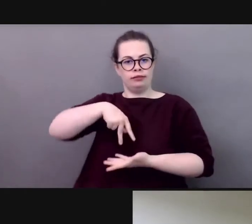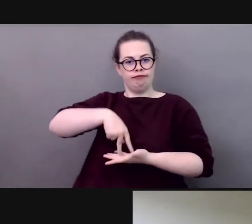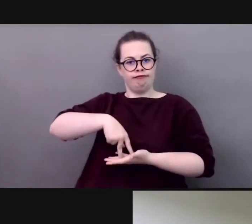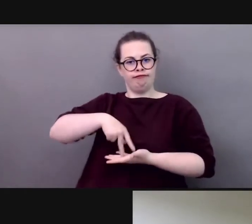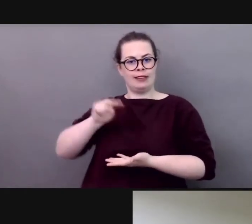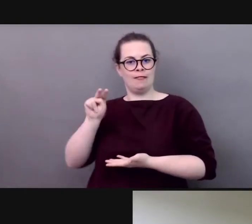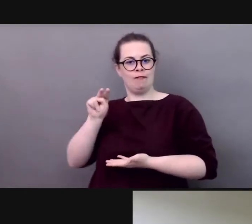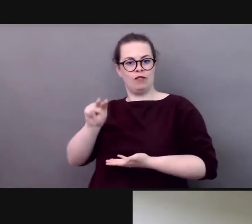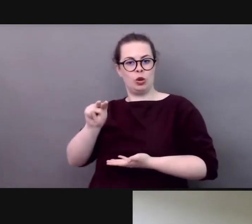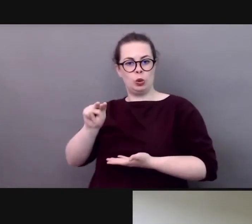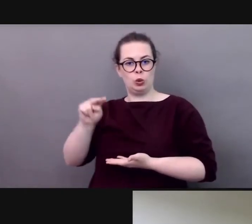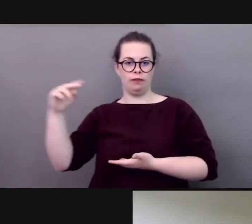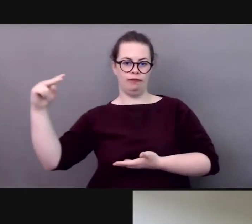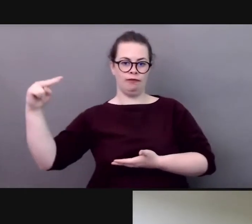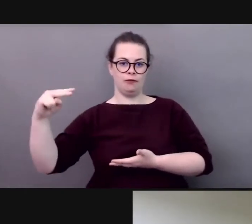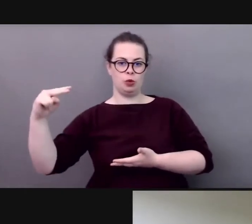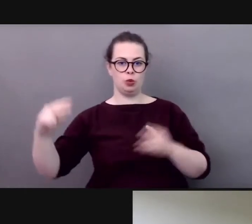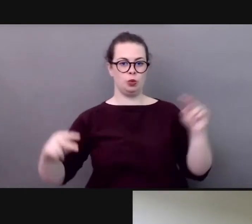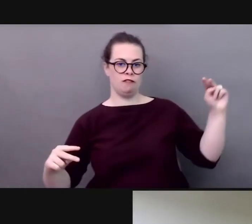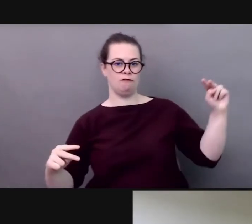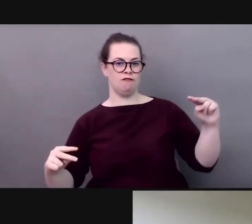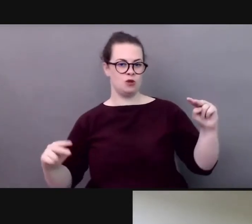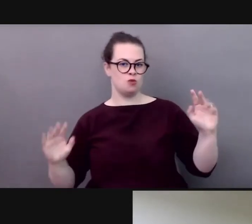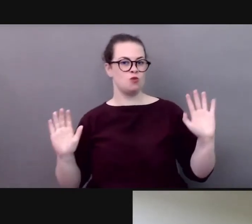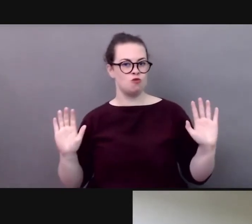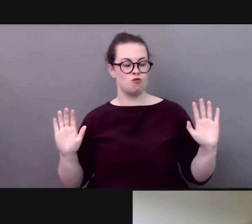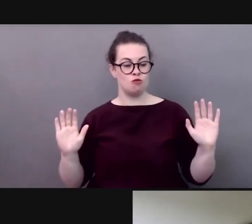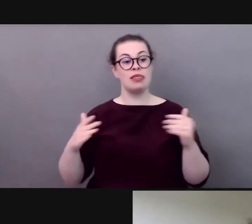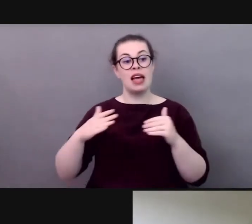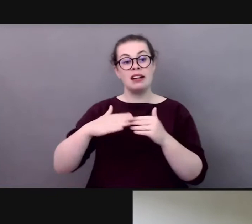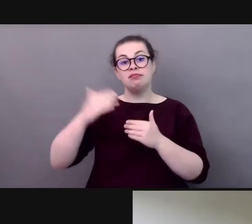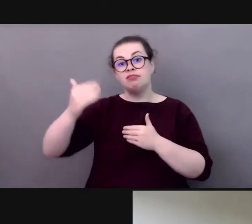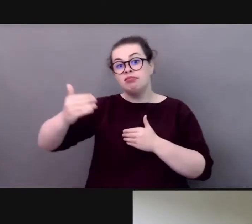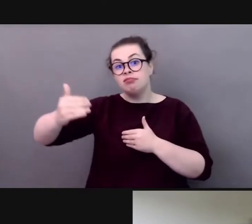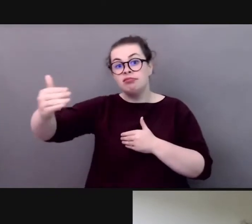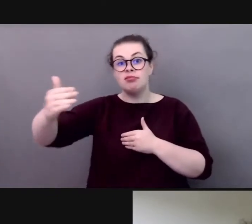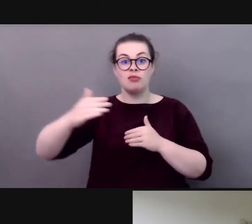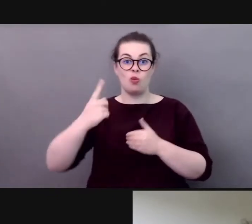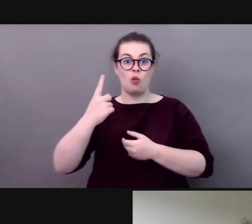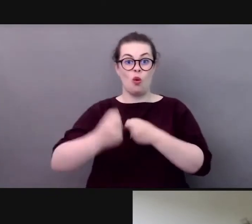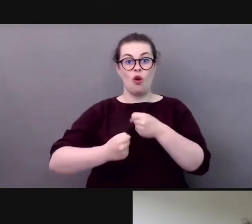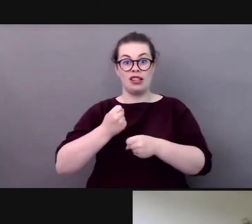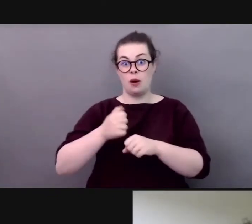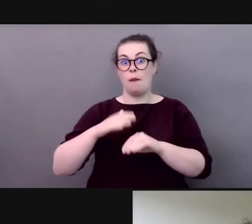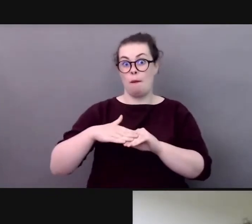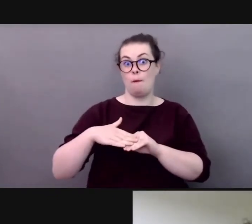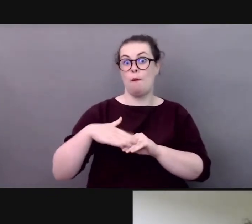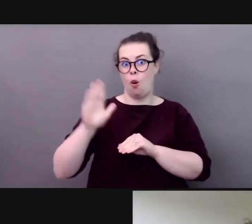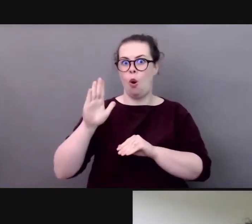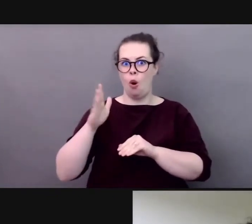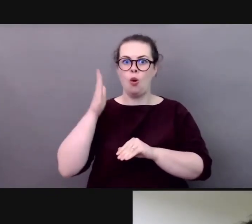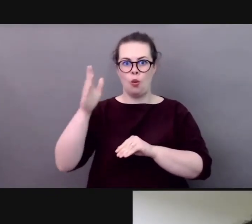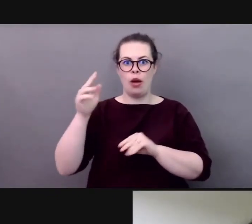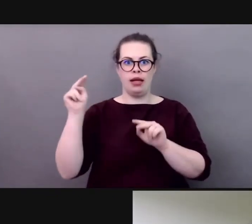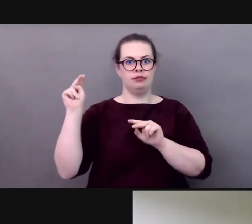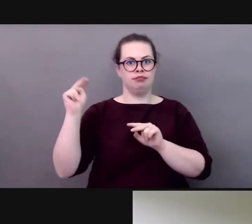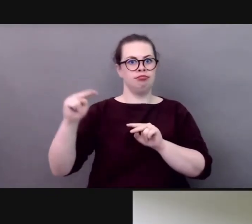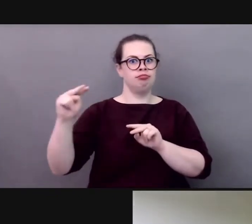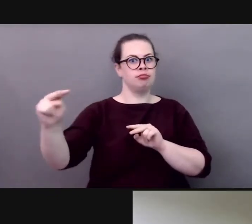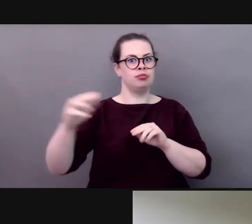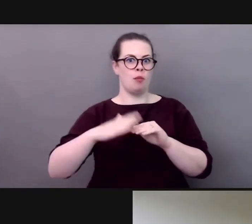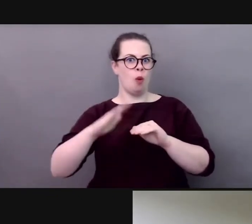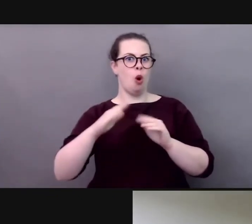then, well, more will come in the next year, but for you to know, and then you can